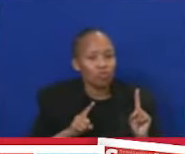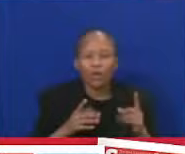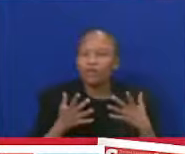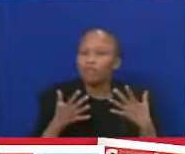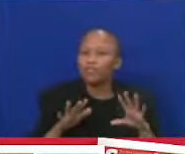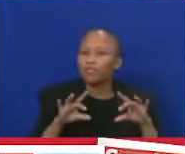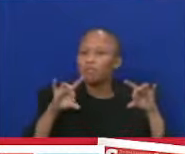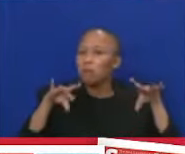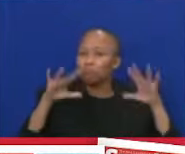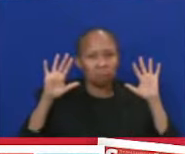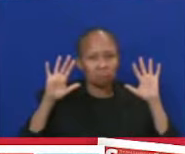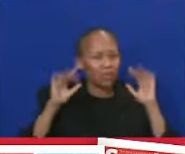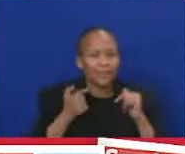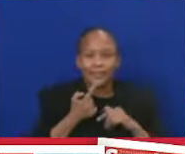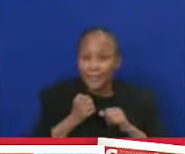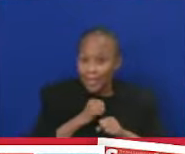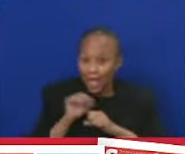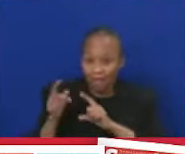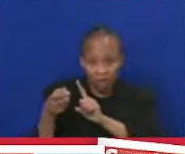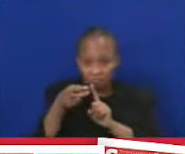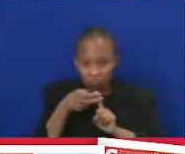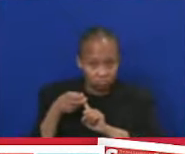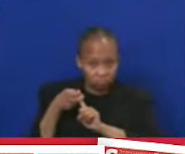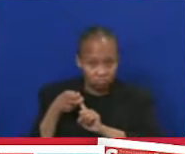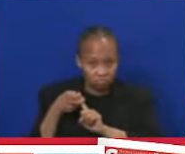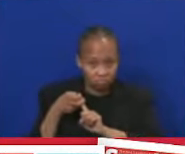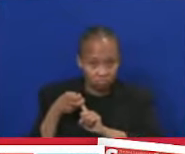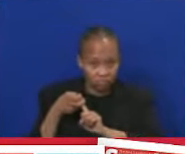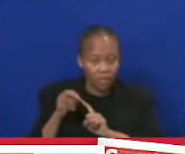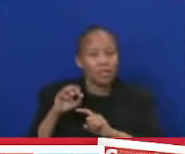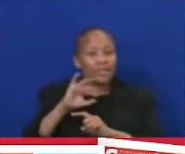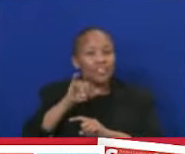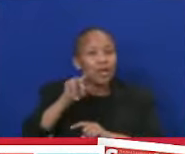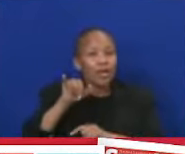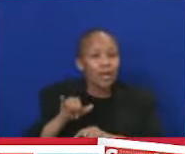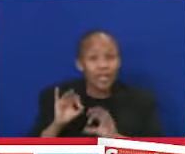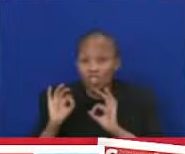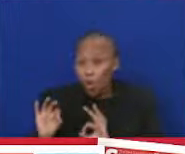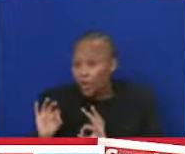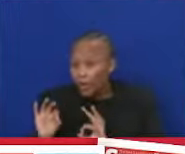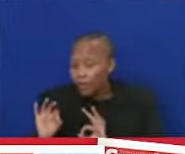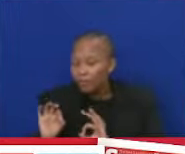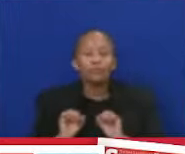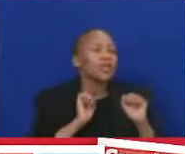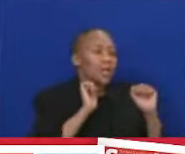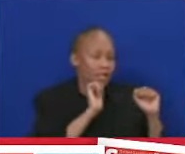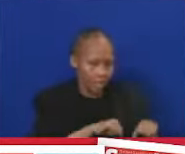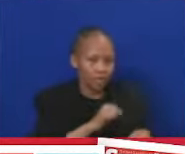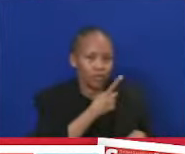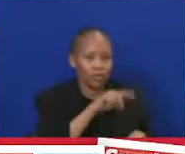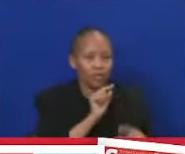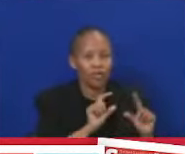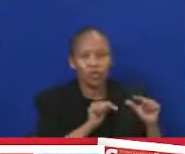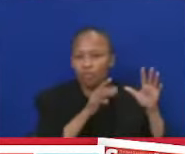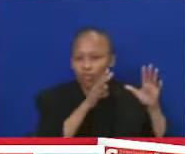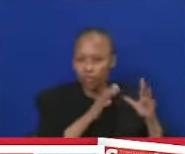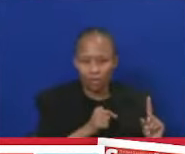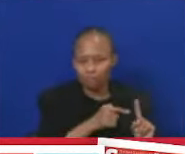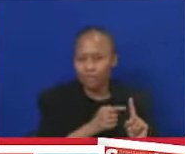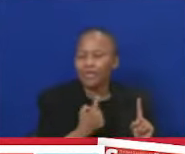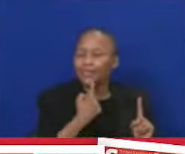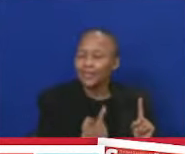Mr. Bushuha? Is that accurate? That is correct, Commissioners. He indicated that he had nothing to do